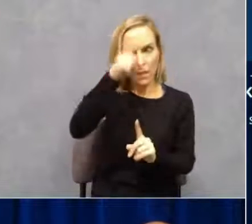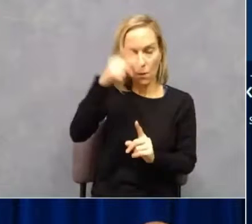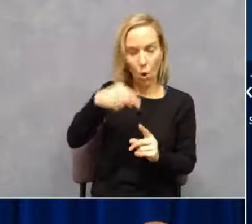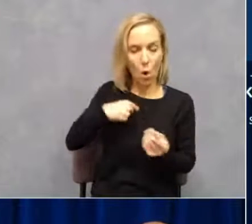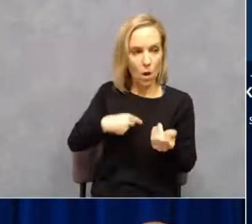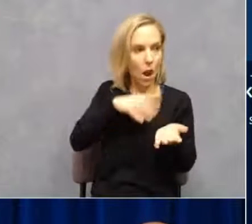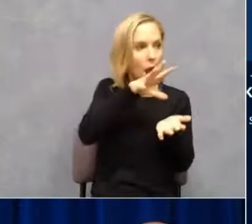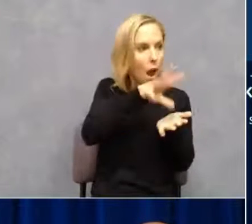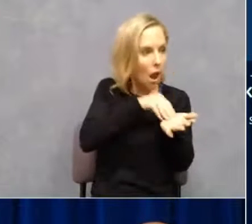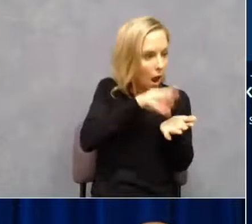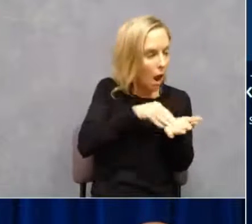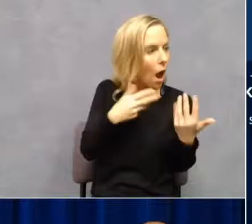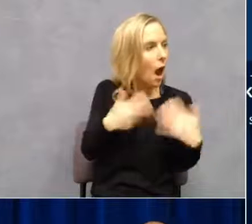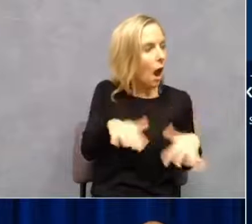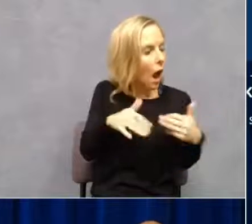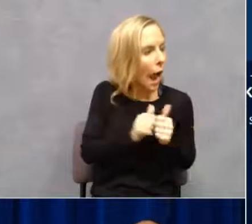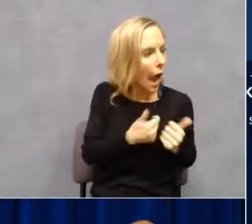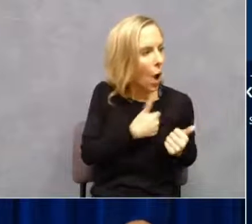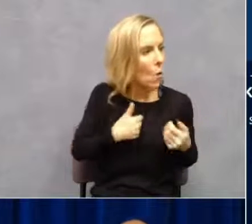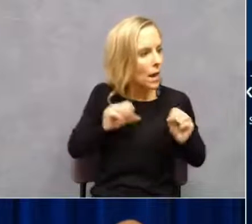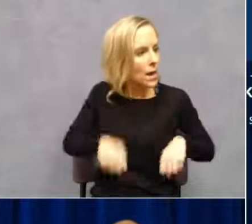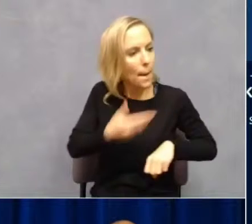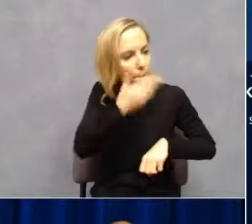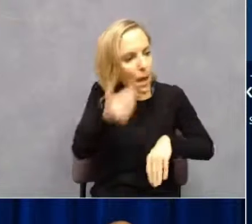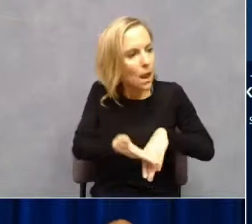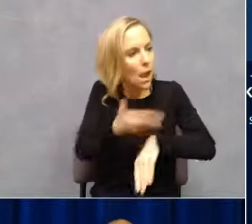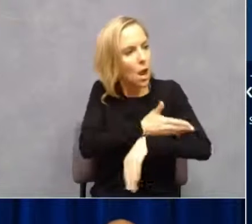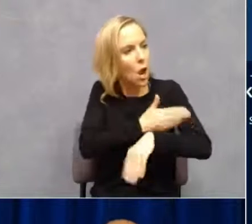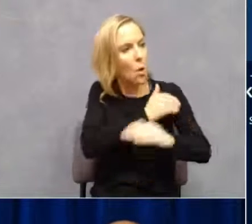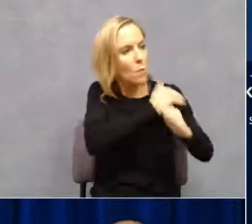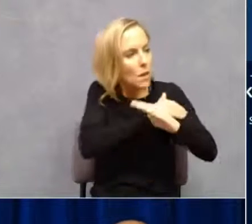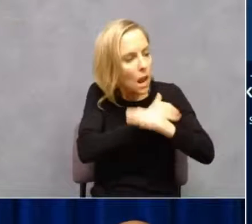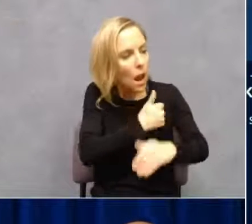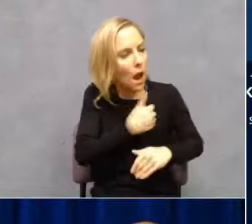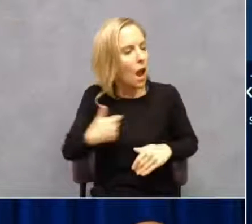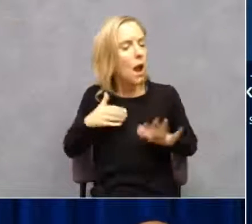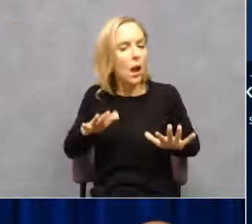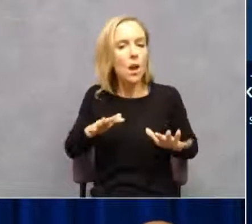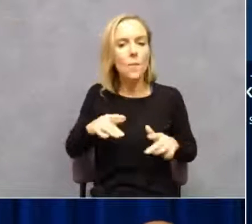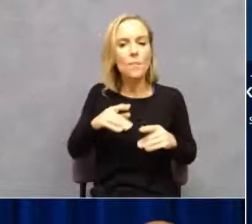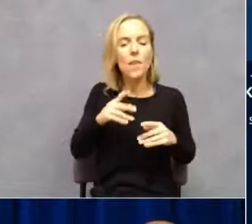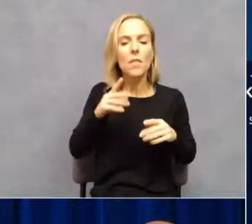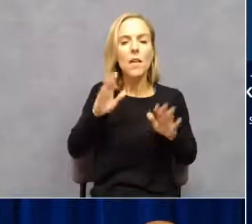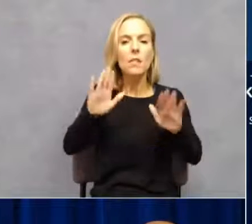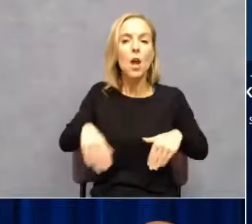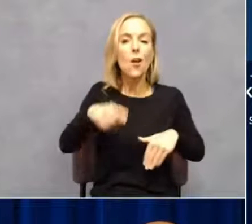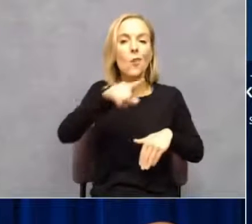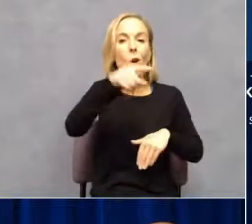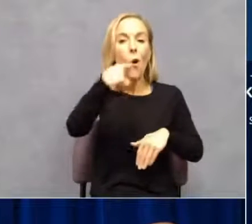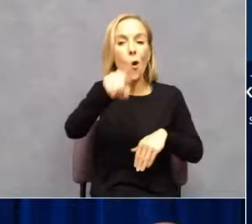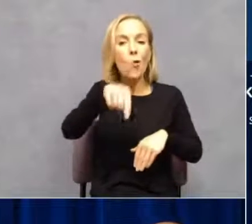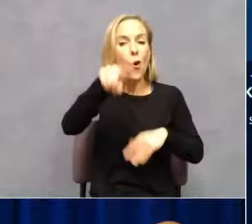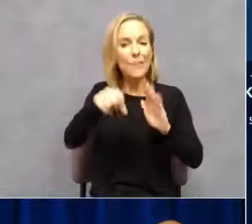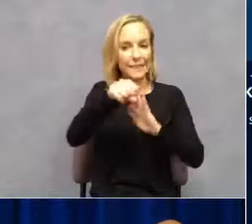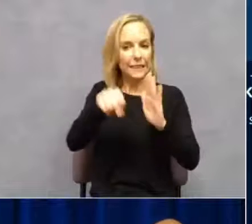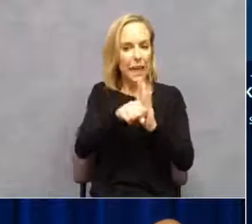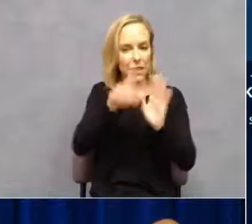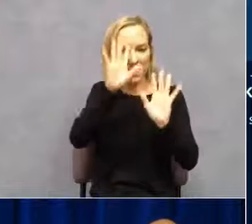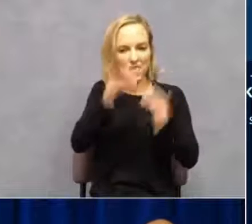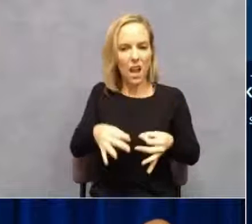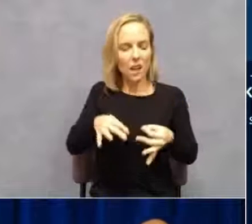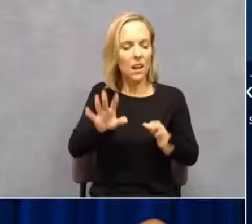what we could do to protect ourselves, but folks decided to remove restrictions more quickly and not follow these guidelines,